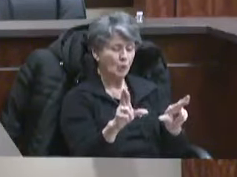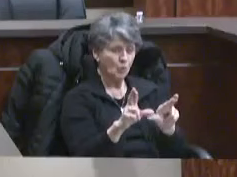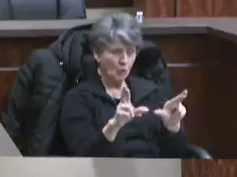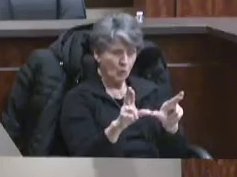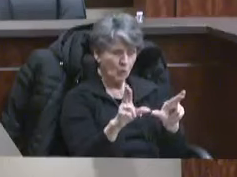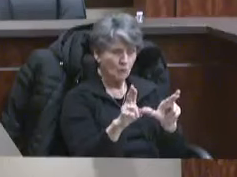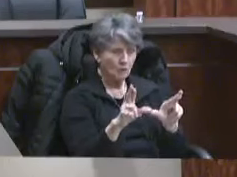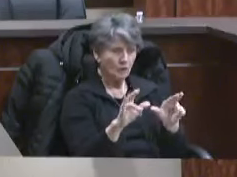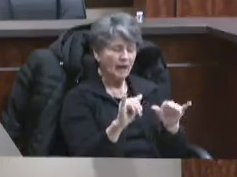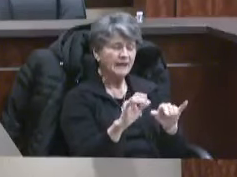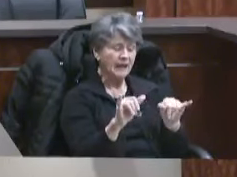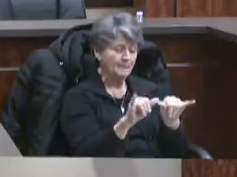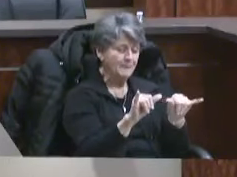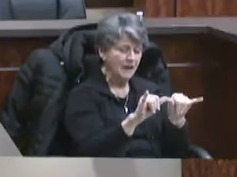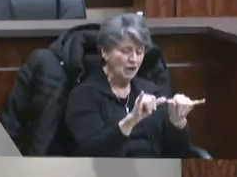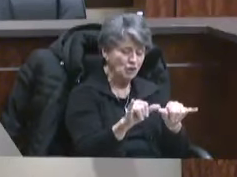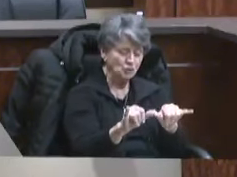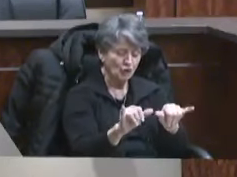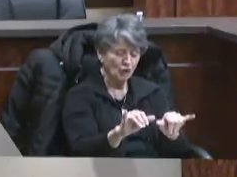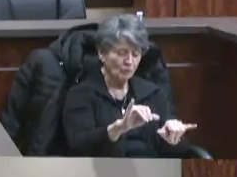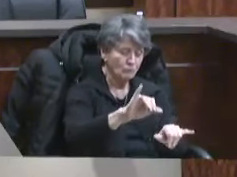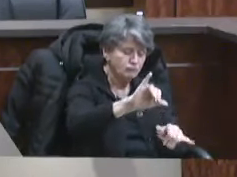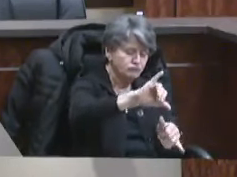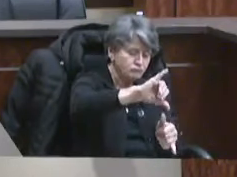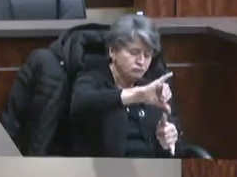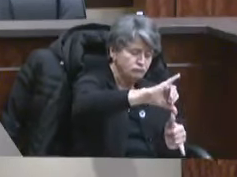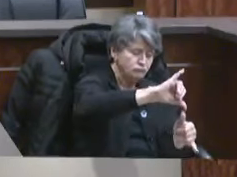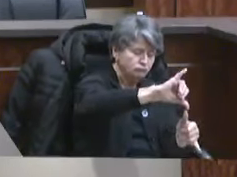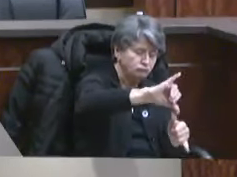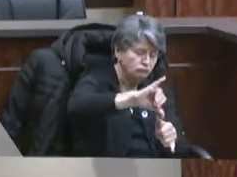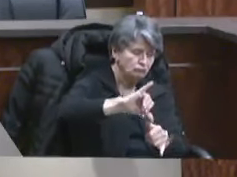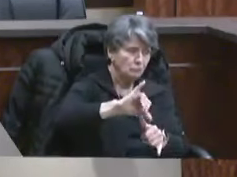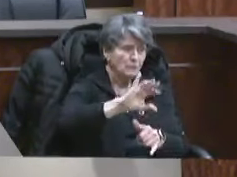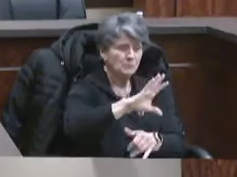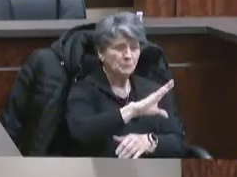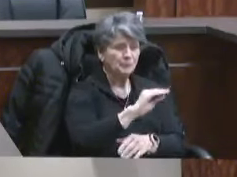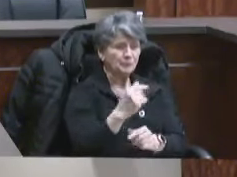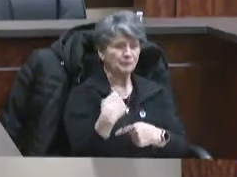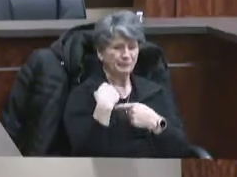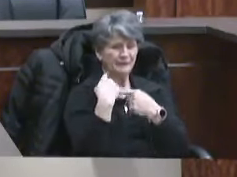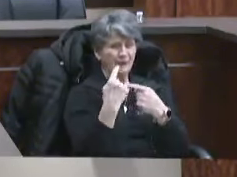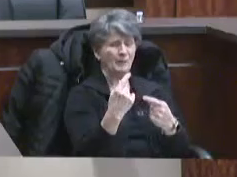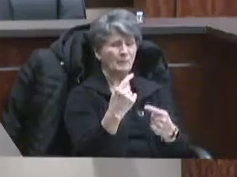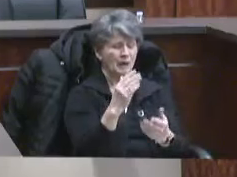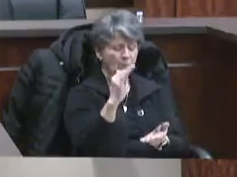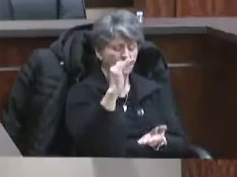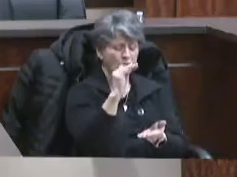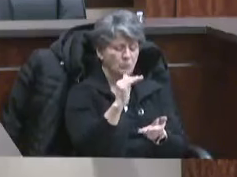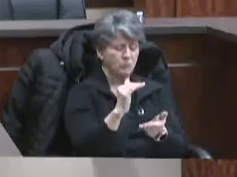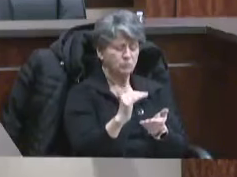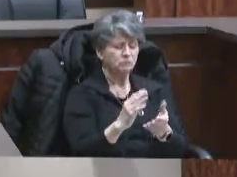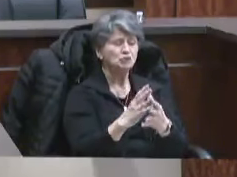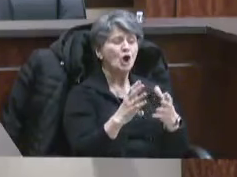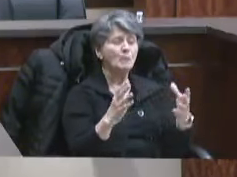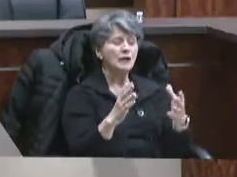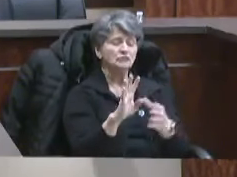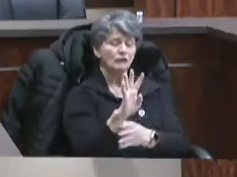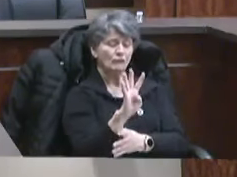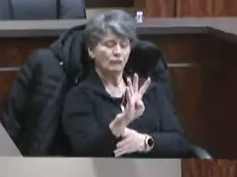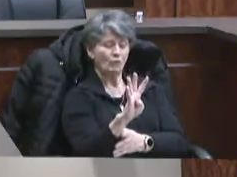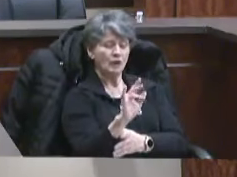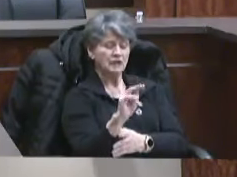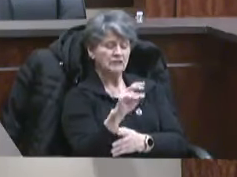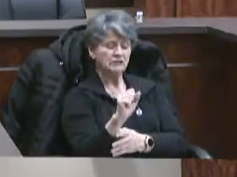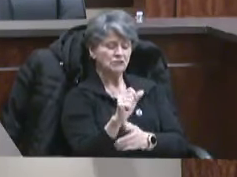these alleys, and I get it's has been beaten down so much. It's anywhere from 4 inches to almost a